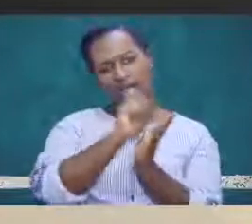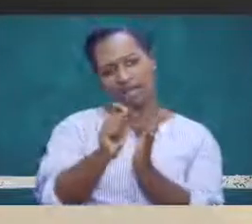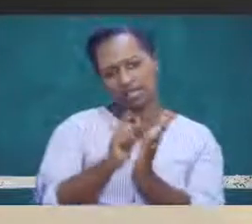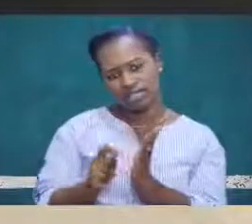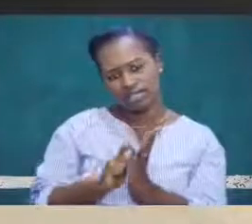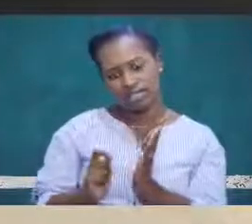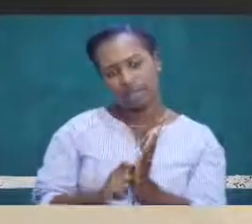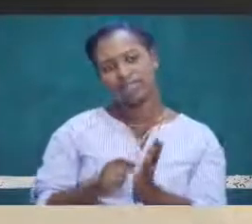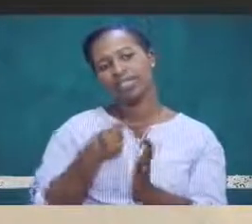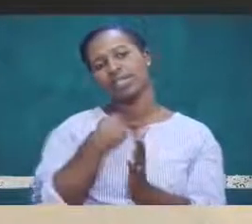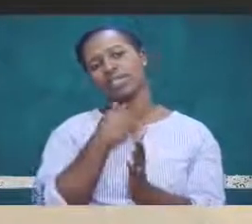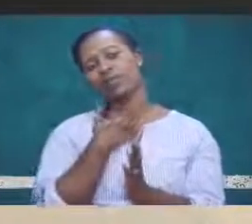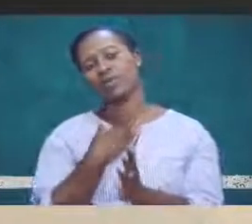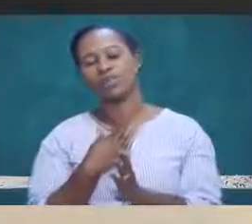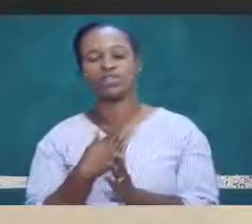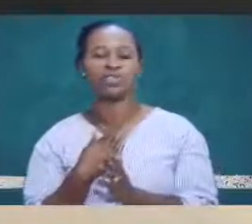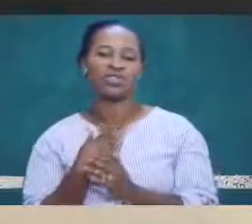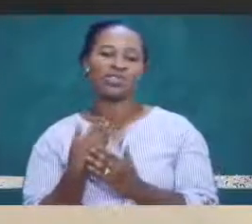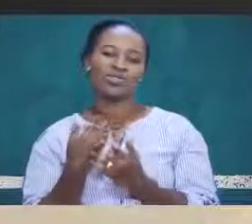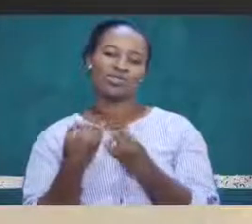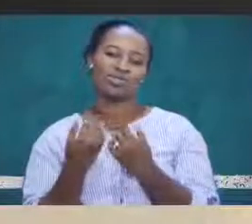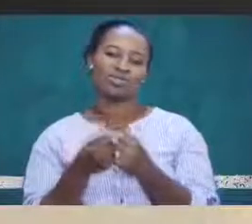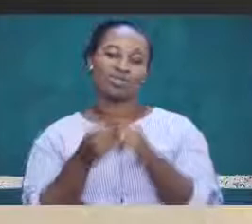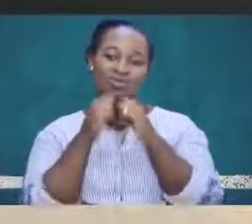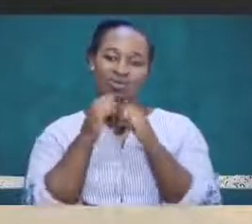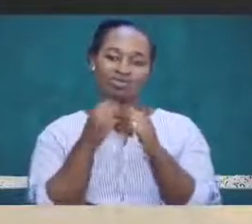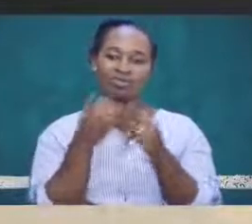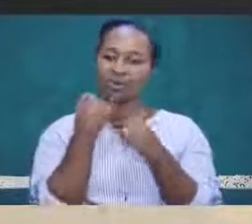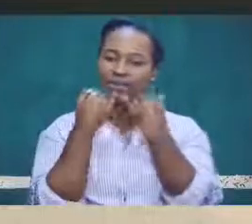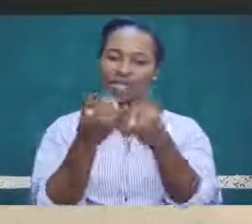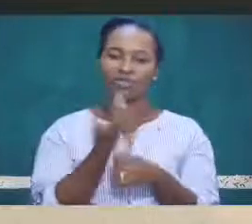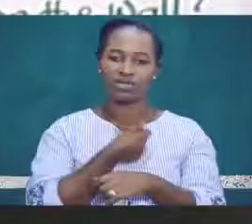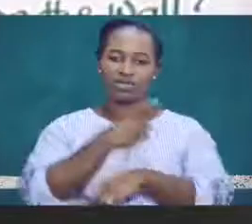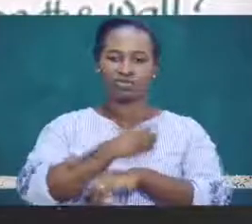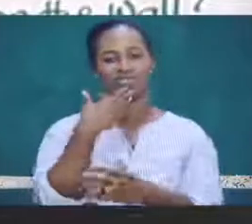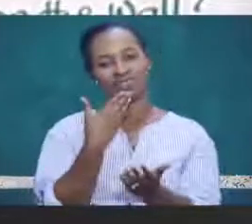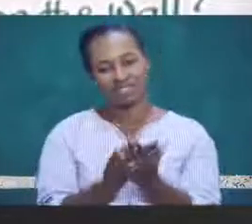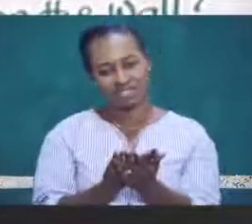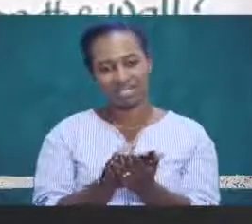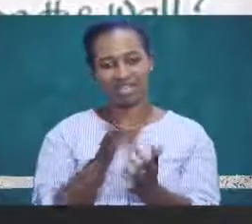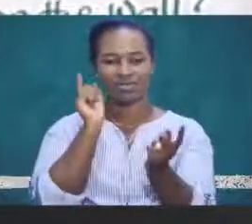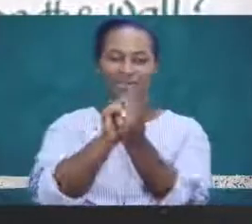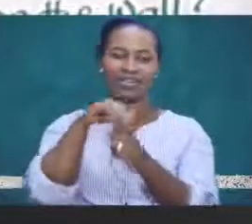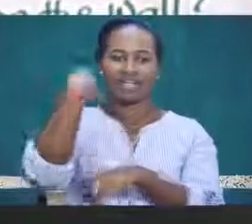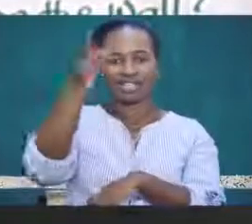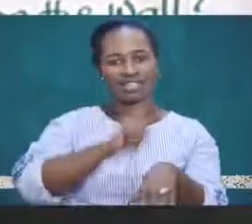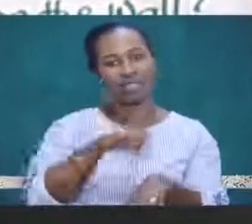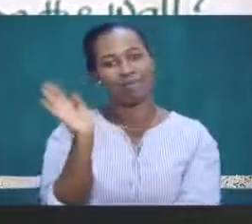notes. I want to wish you a good time, and I will see you next time. Bye-bye.